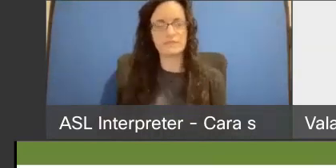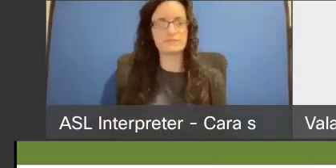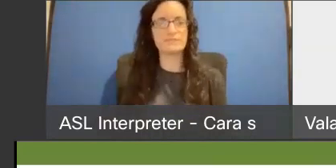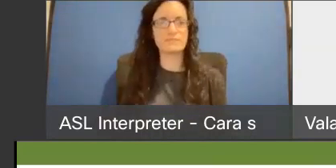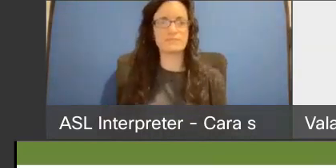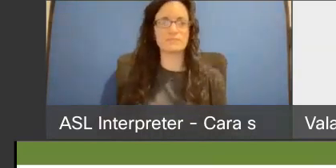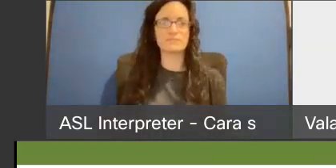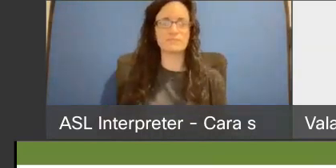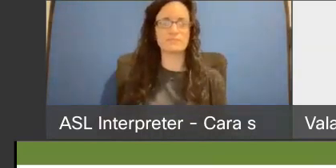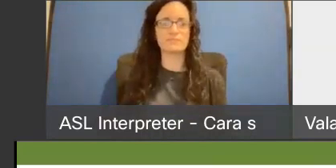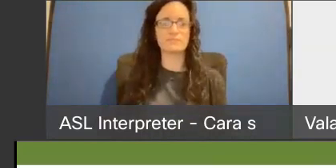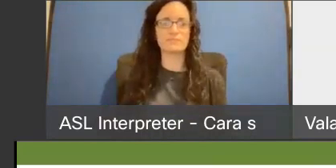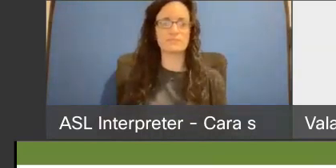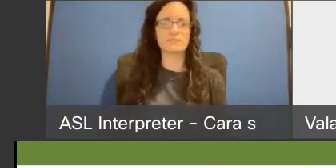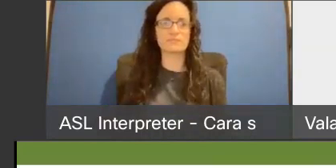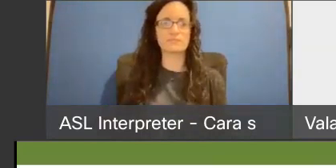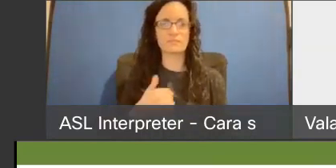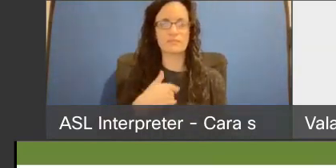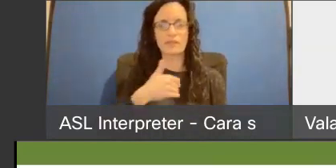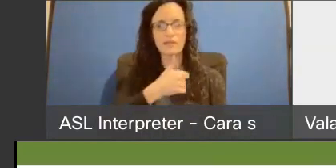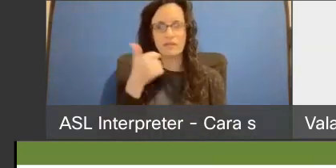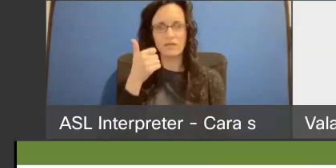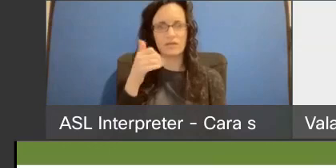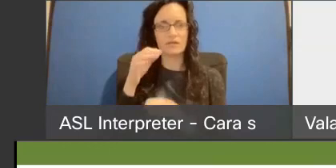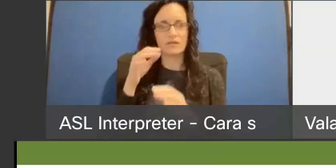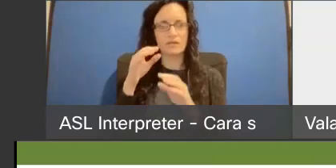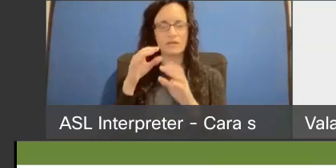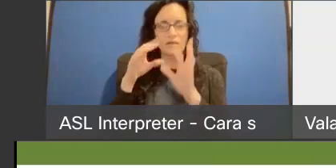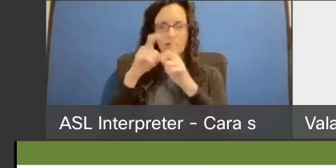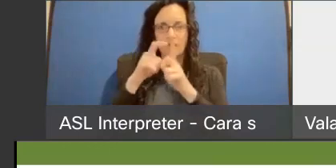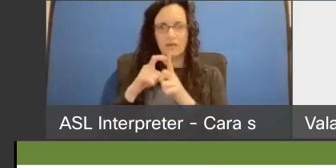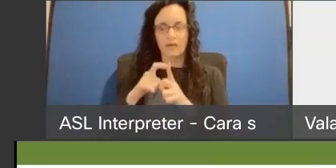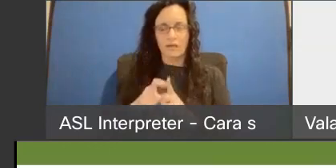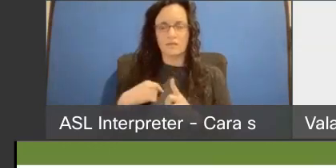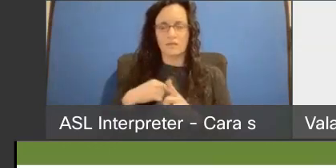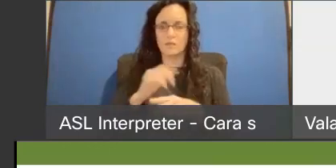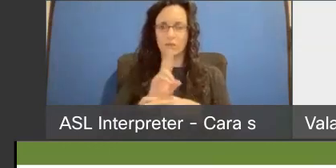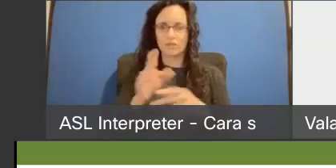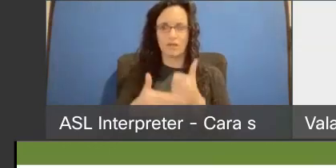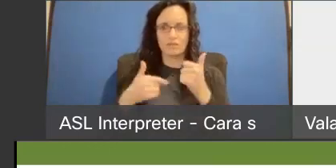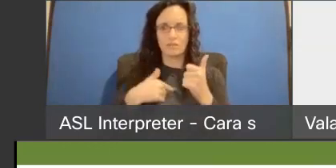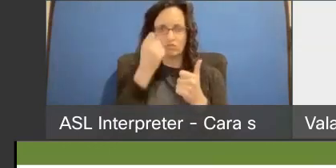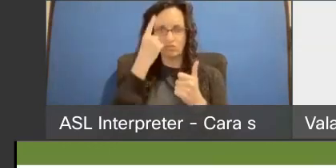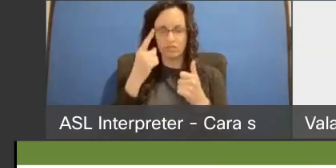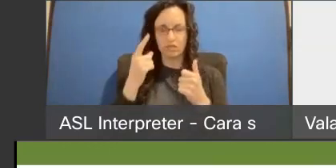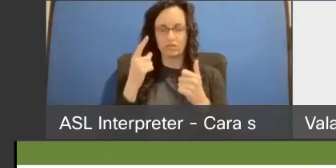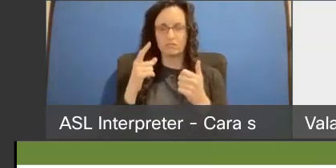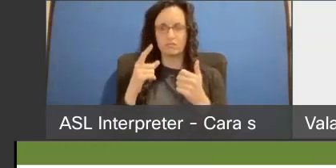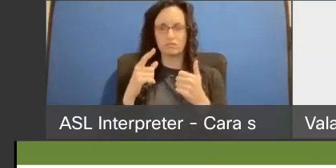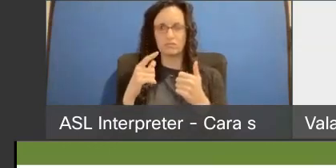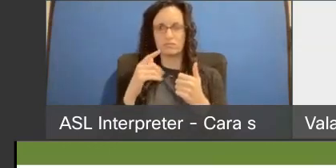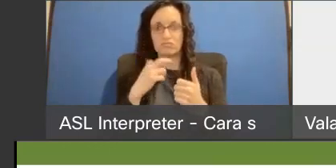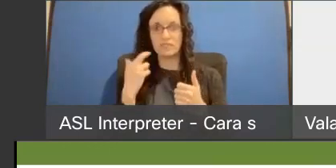oftentimes, which help us understand sort of the severity of a risk and have a sense of what's going on. I'll just share a few of those with